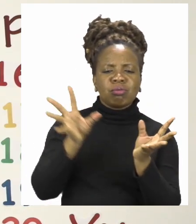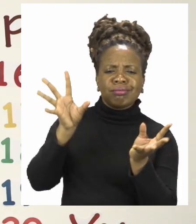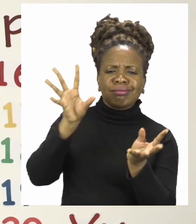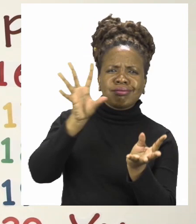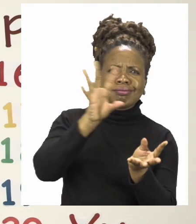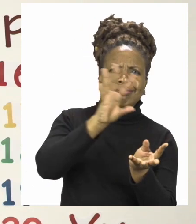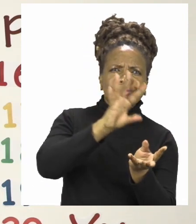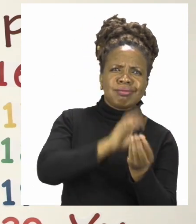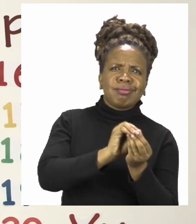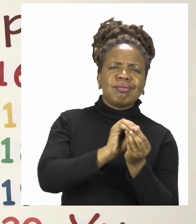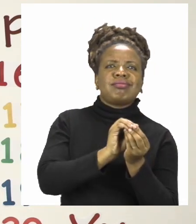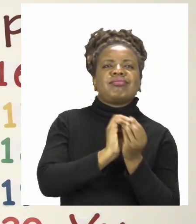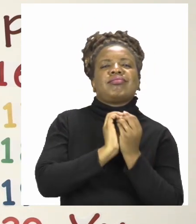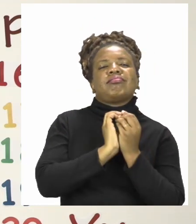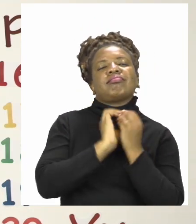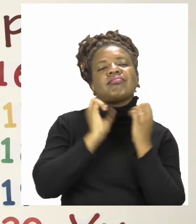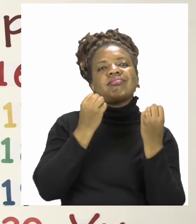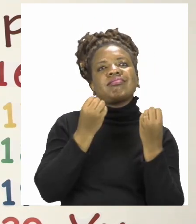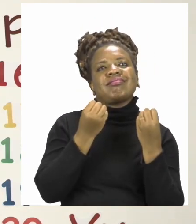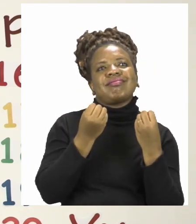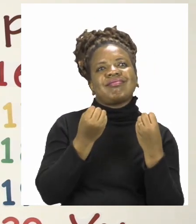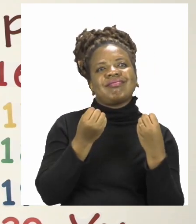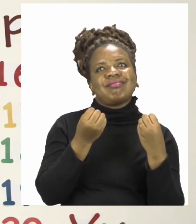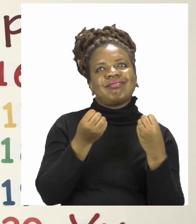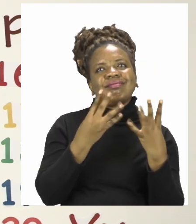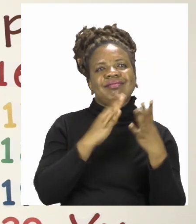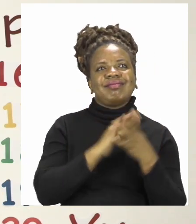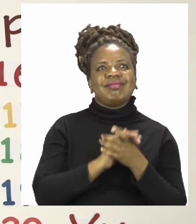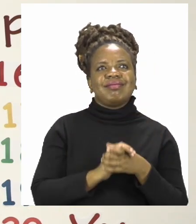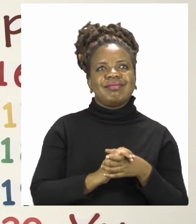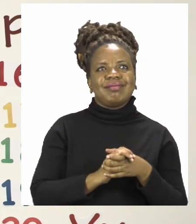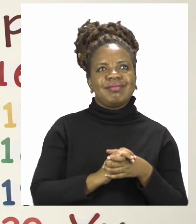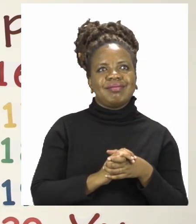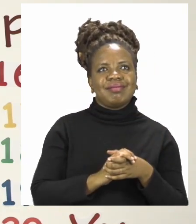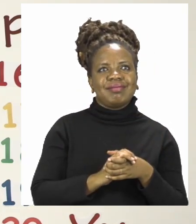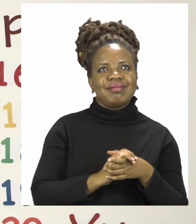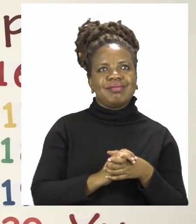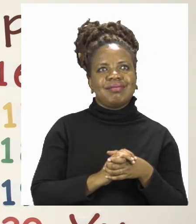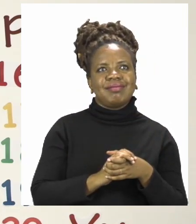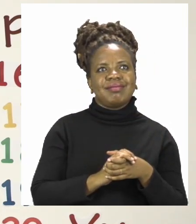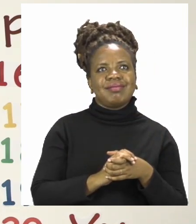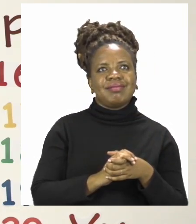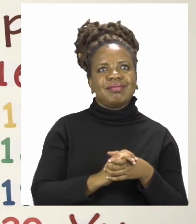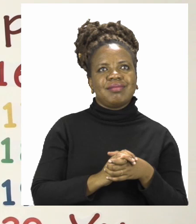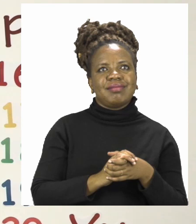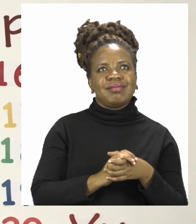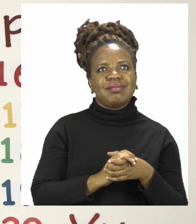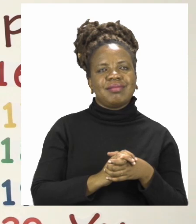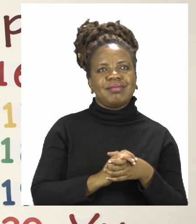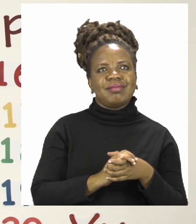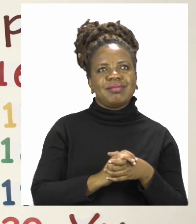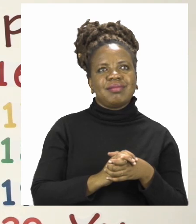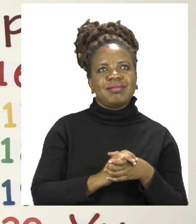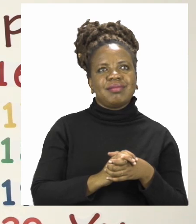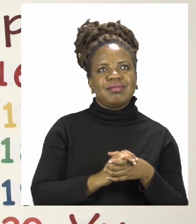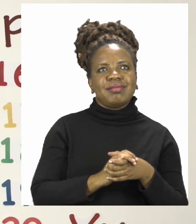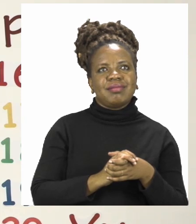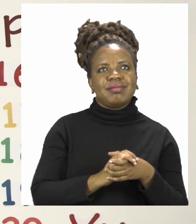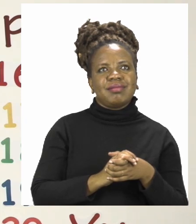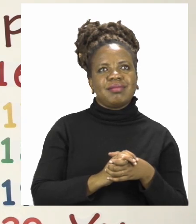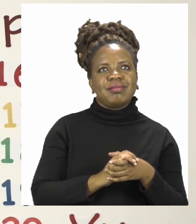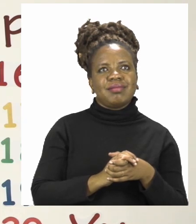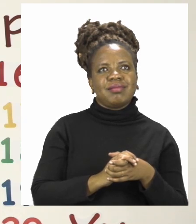they all together. So all the sets and the things inside the set. So let us